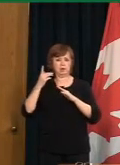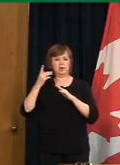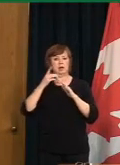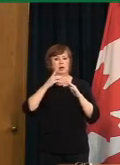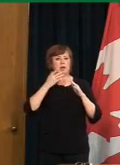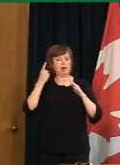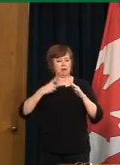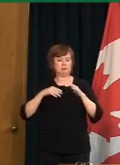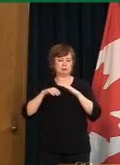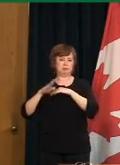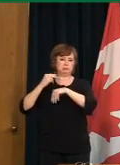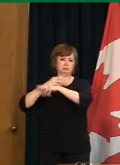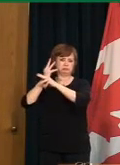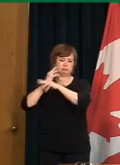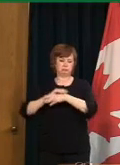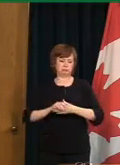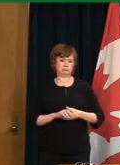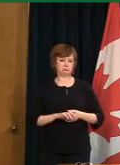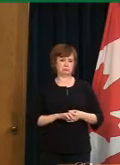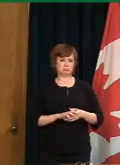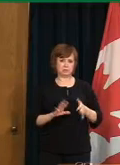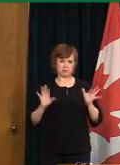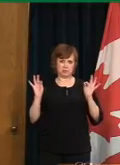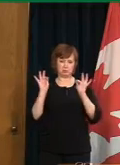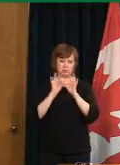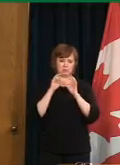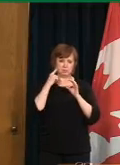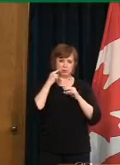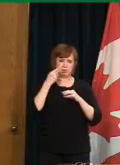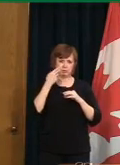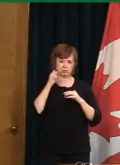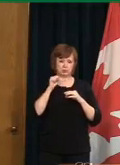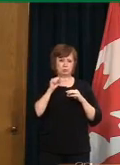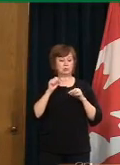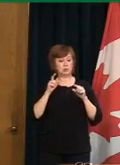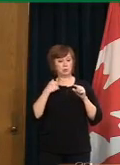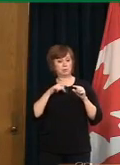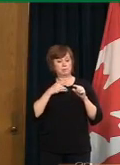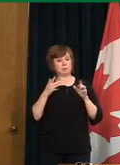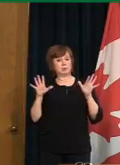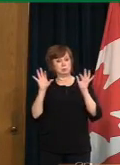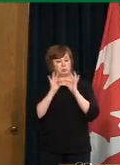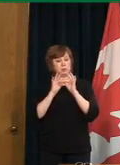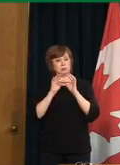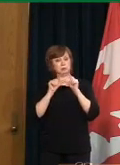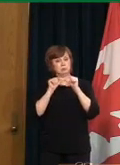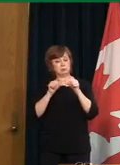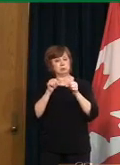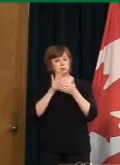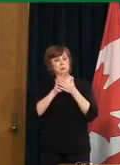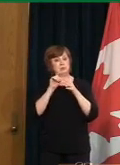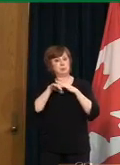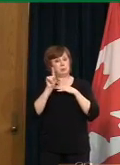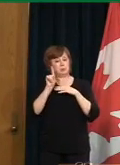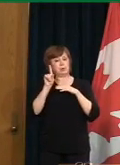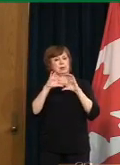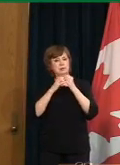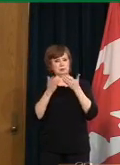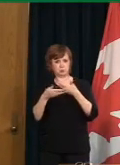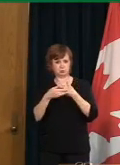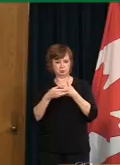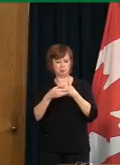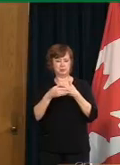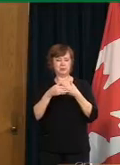sector education for school children to continue in class and to complete their fall term, have